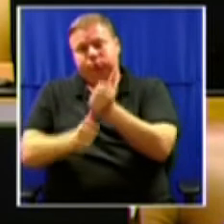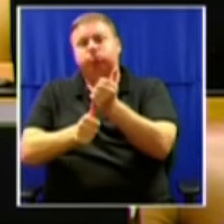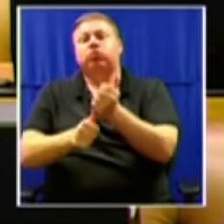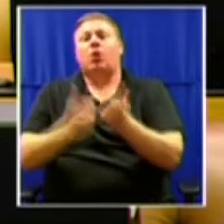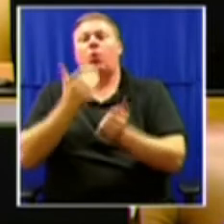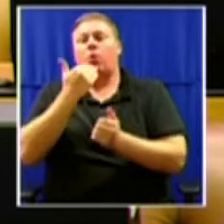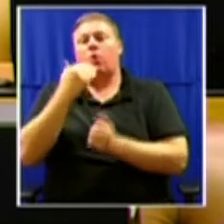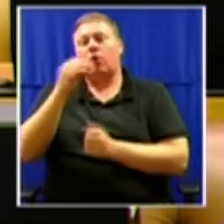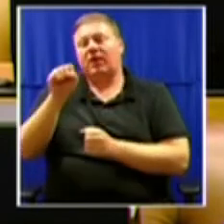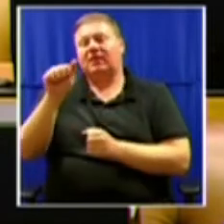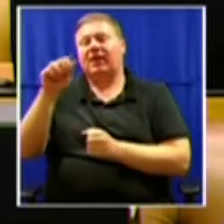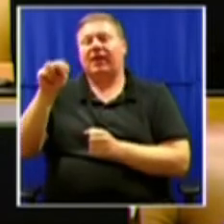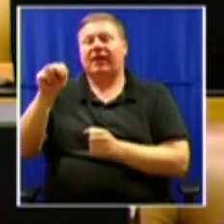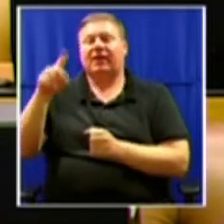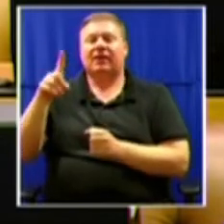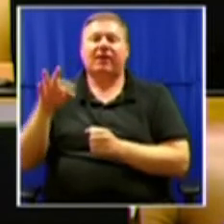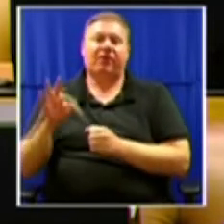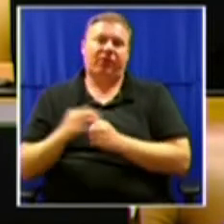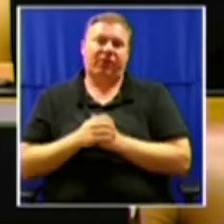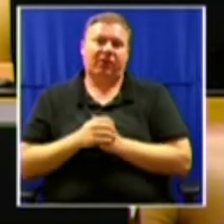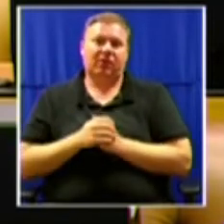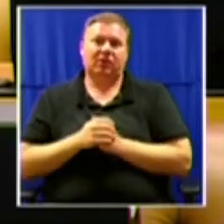South African National Defence Force.